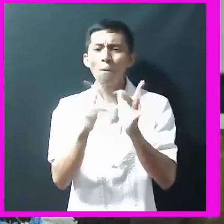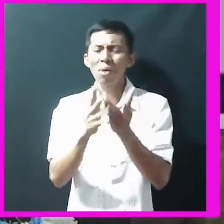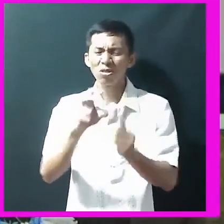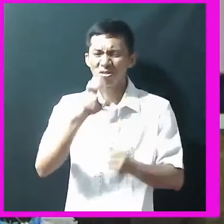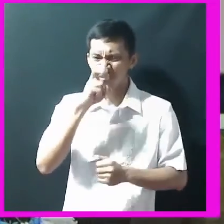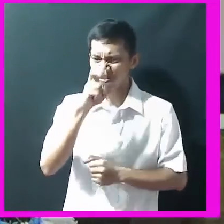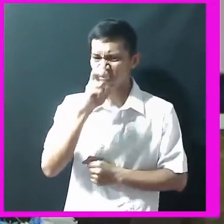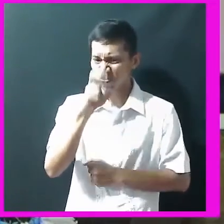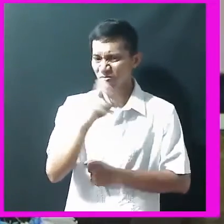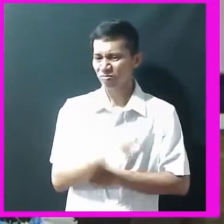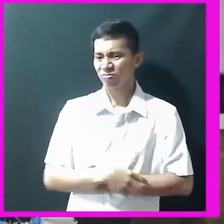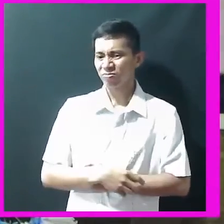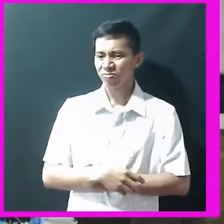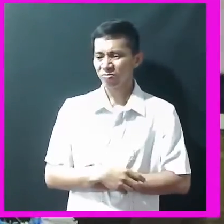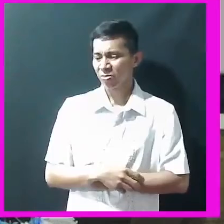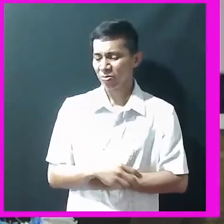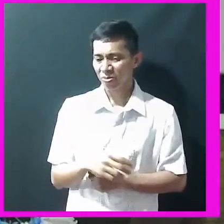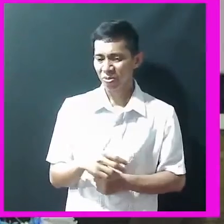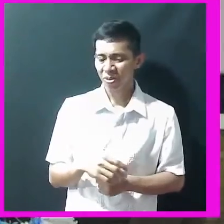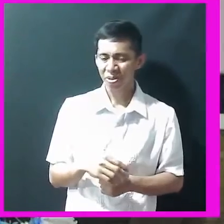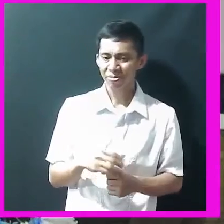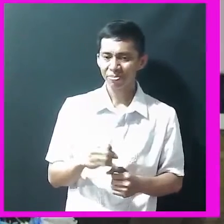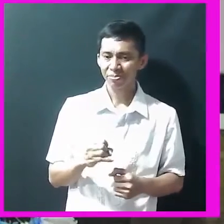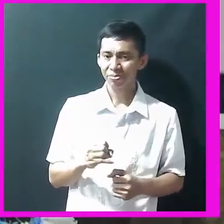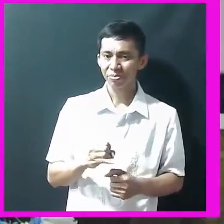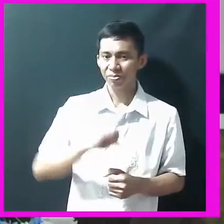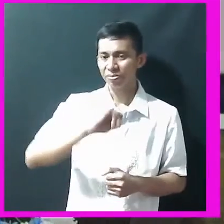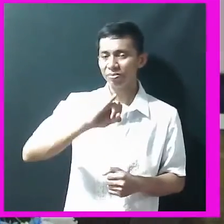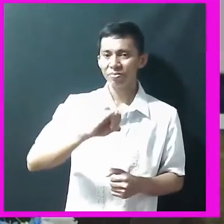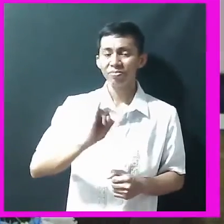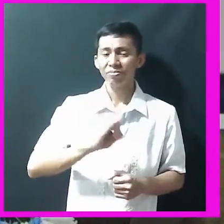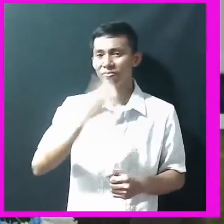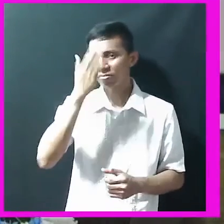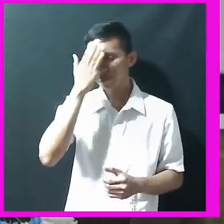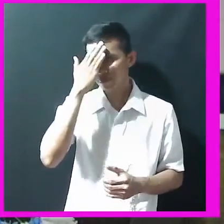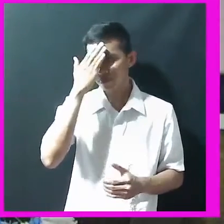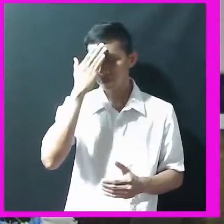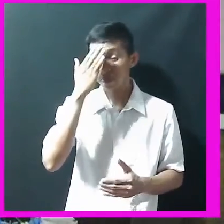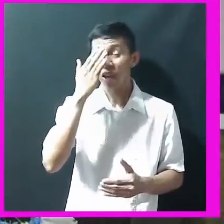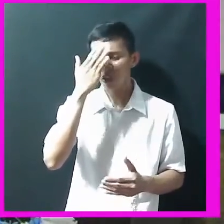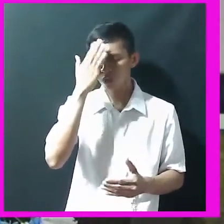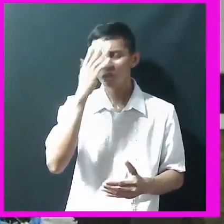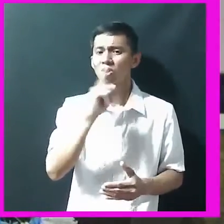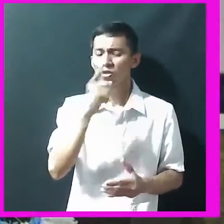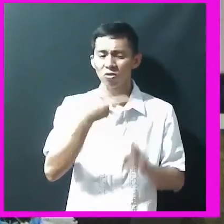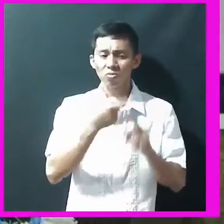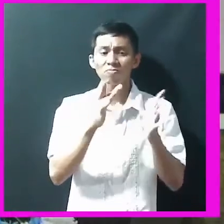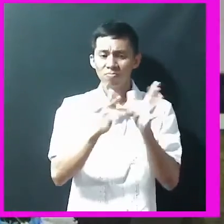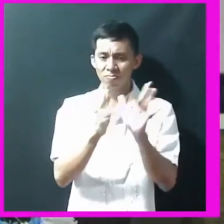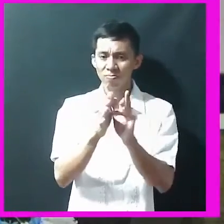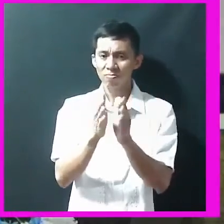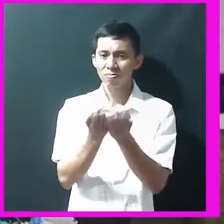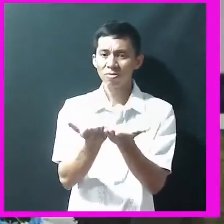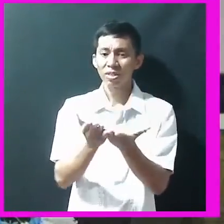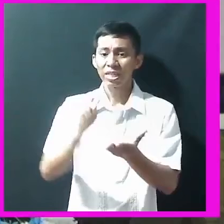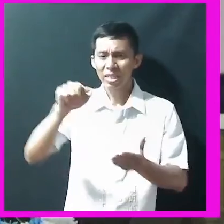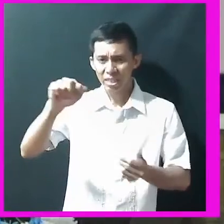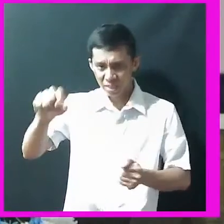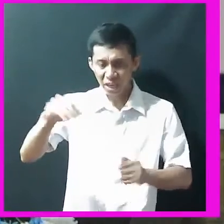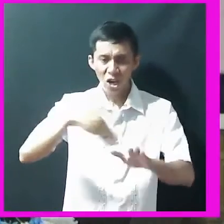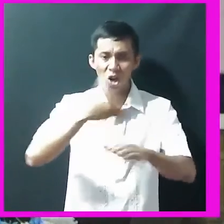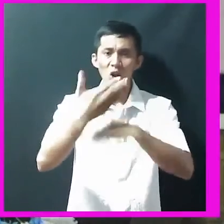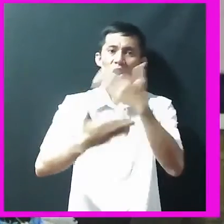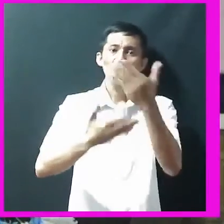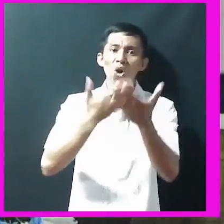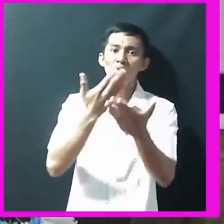I'm glad, 2 Timothy 3:16. That I know the truth of the scripture. And all scripture